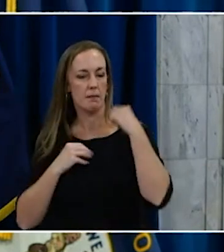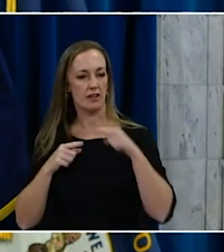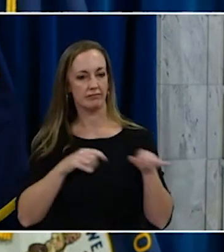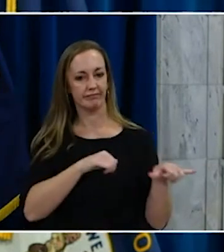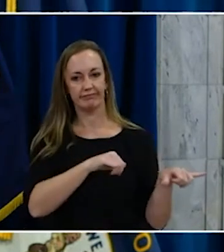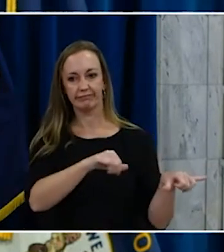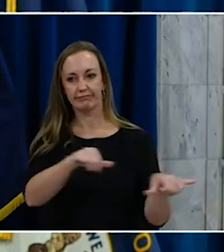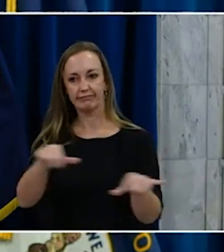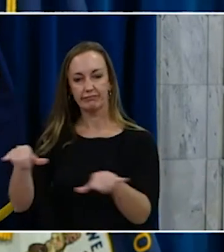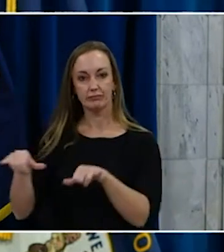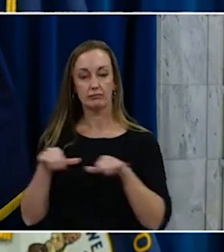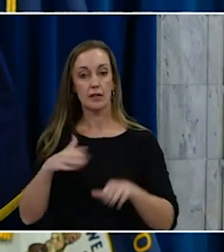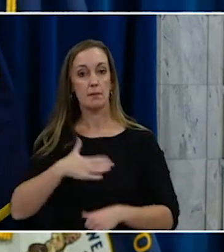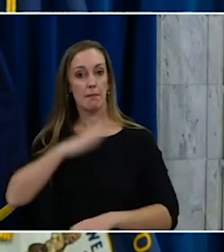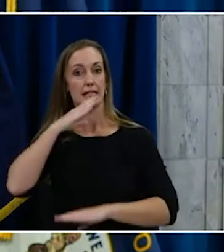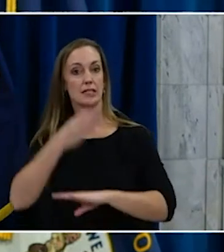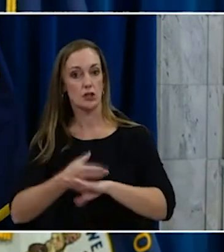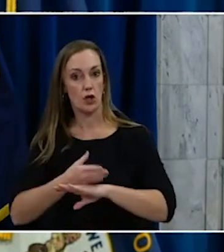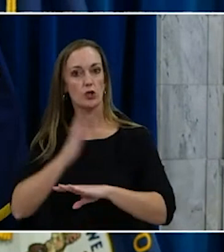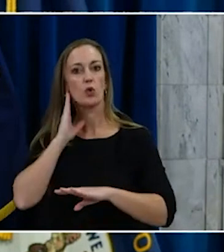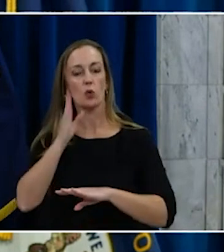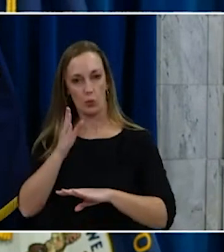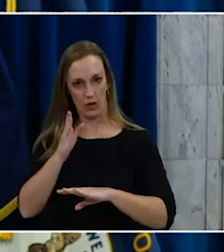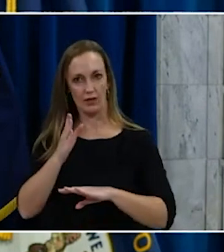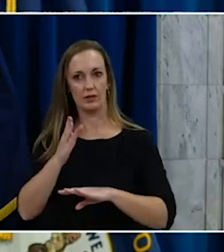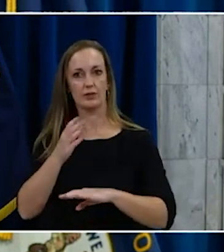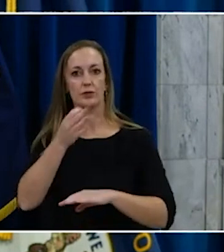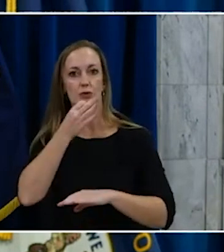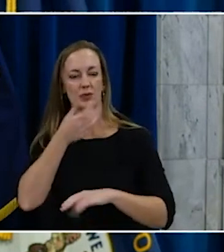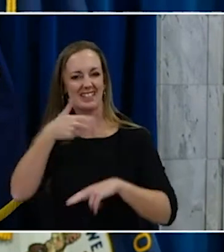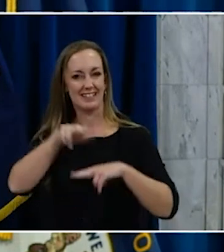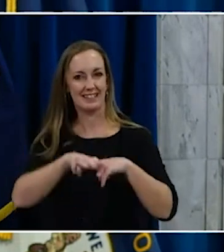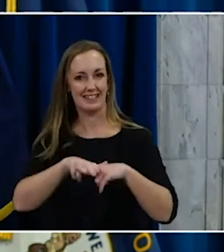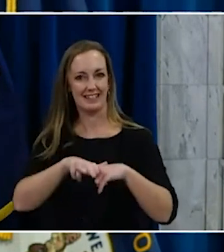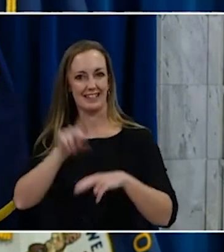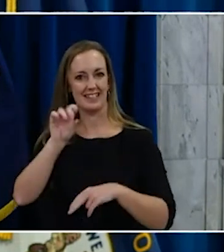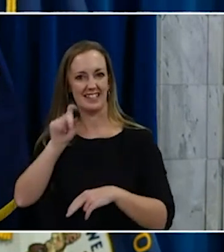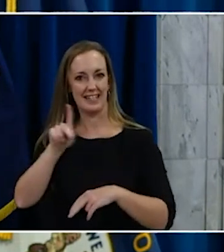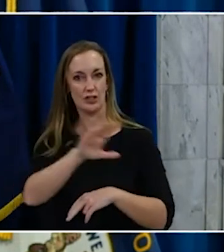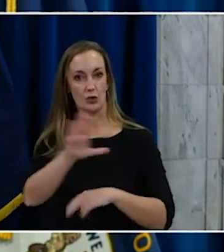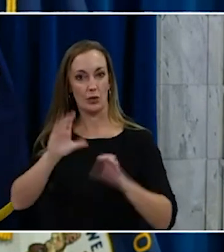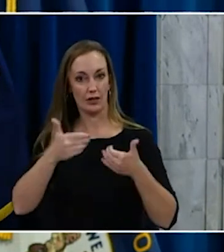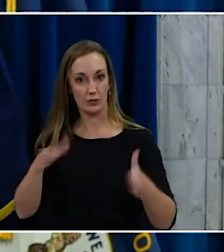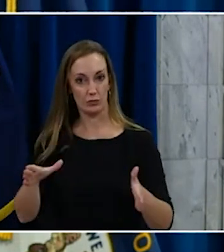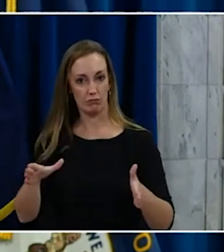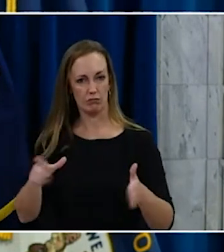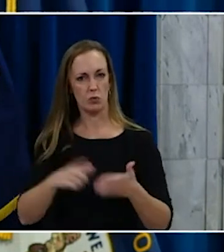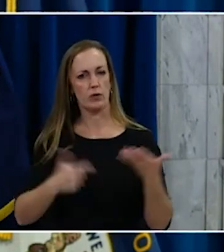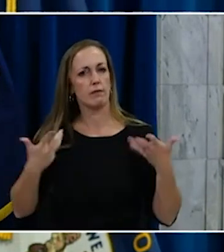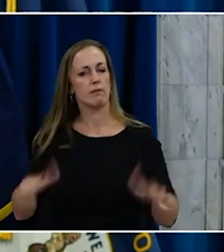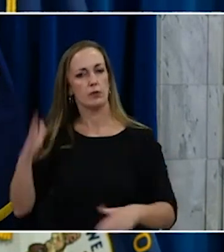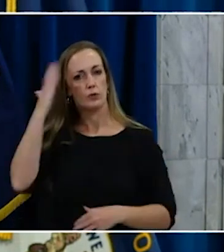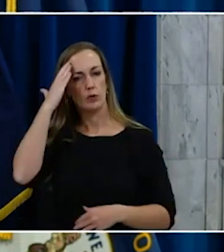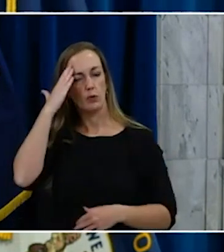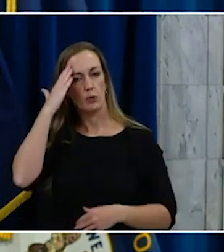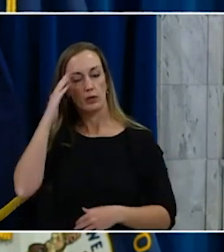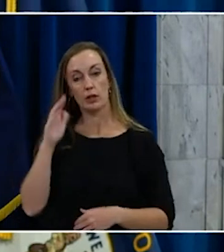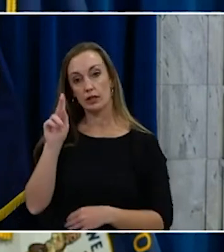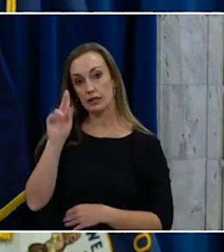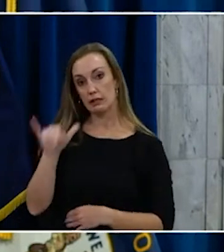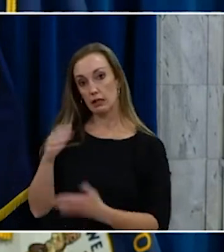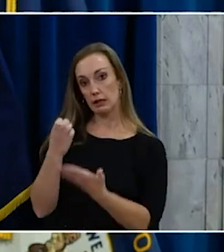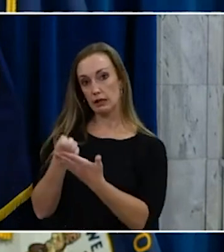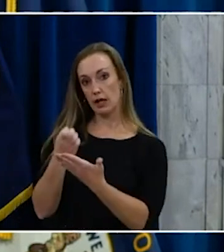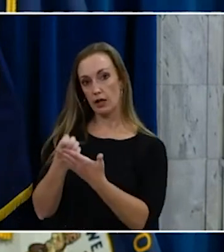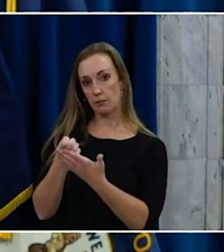educators. And my daughter will soon sit in the desks in your classrooms. And here's what I know. The future of Kentucky's